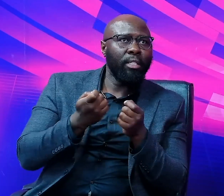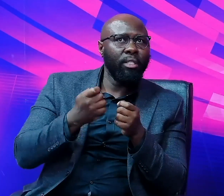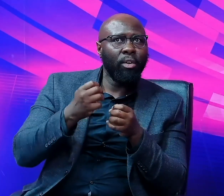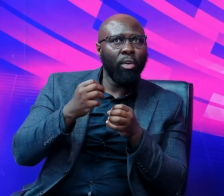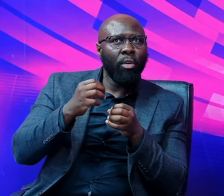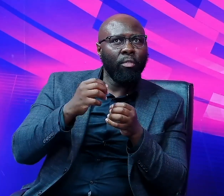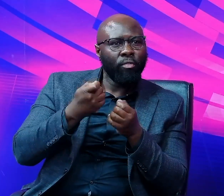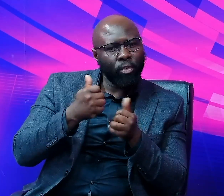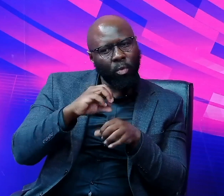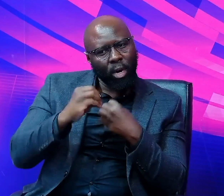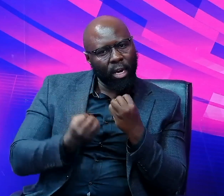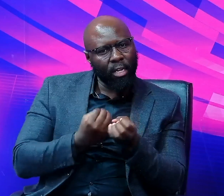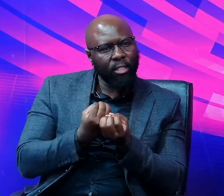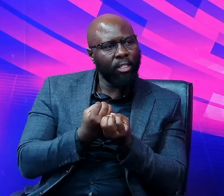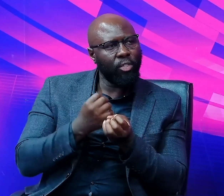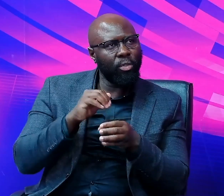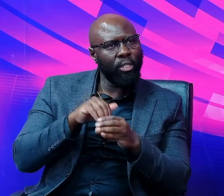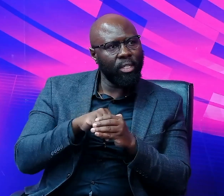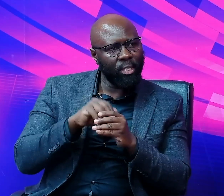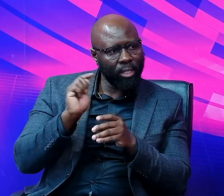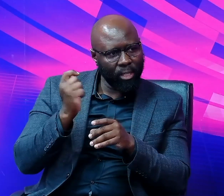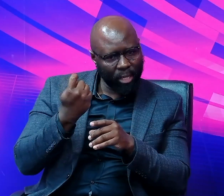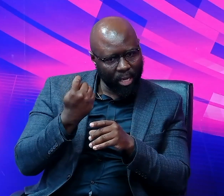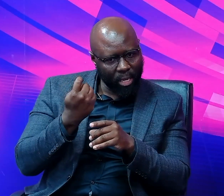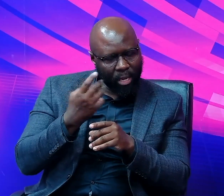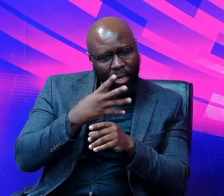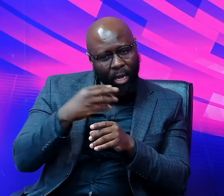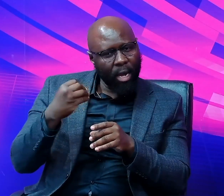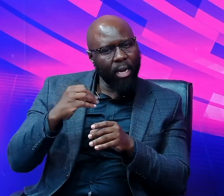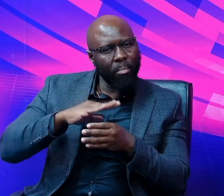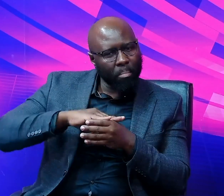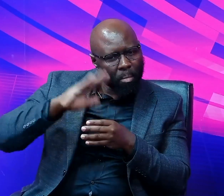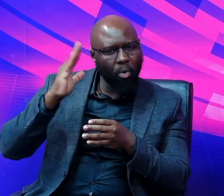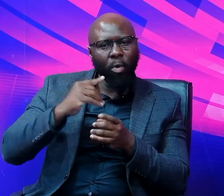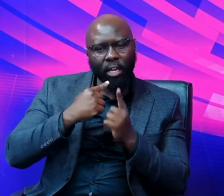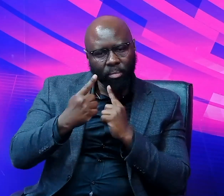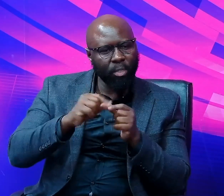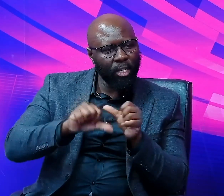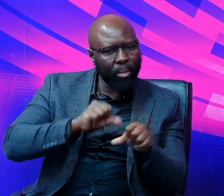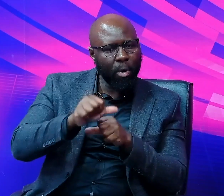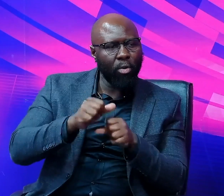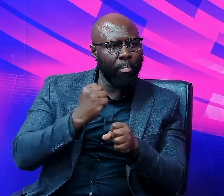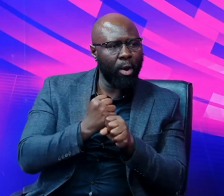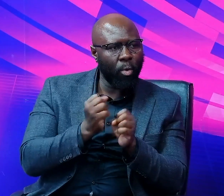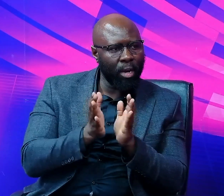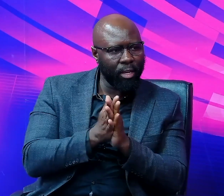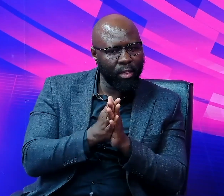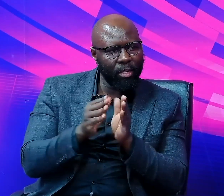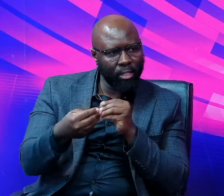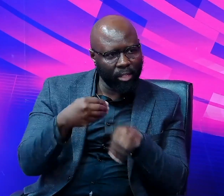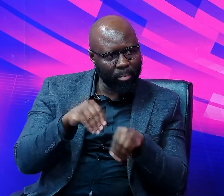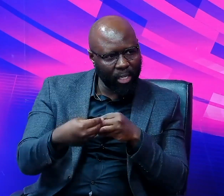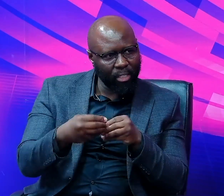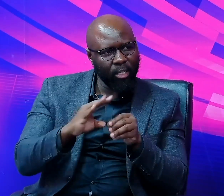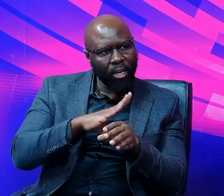disabilities. I have worked in few organizations in Kenya, and I